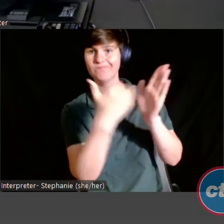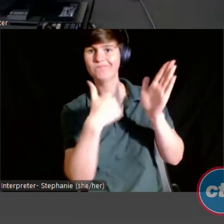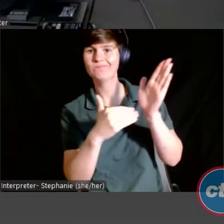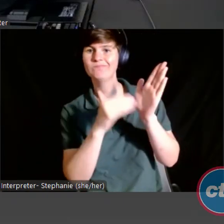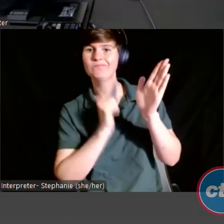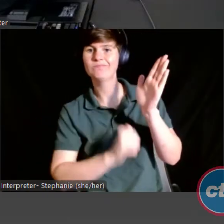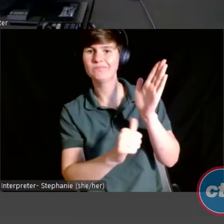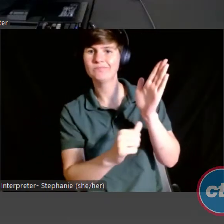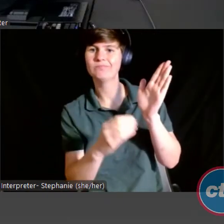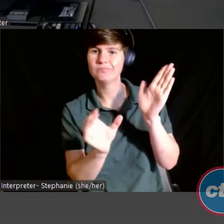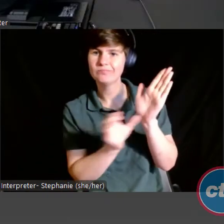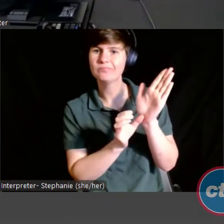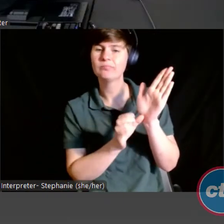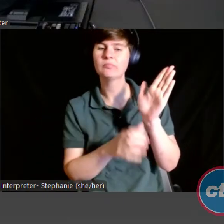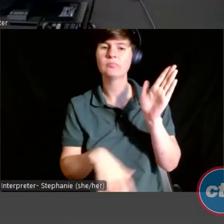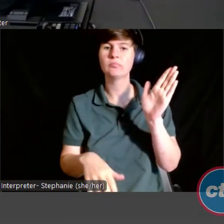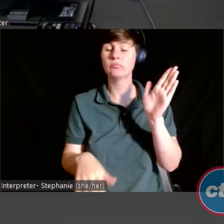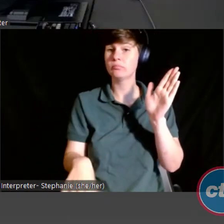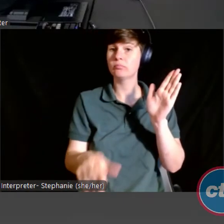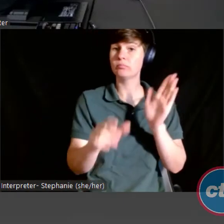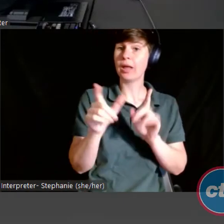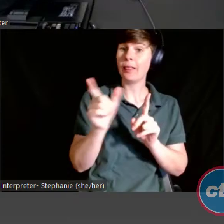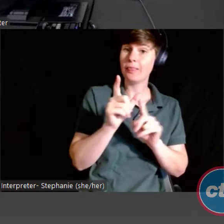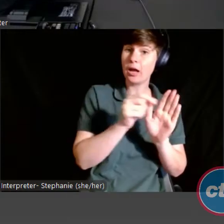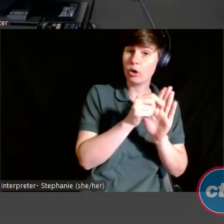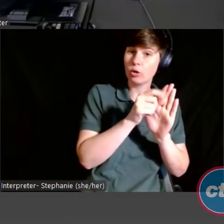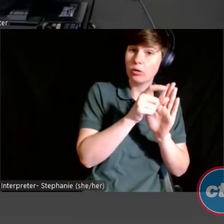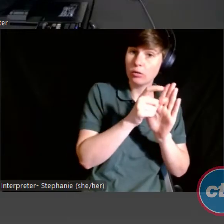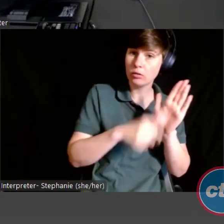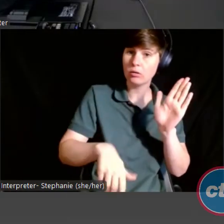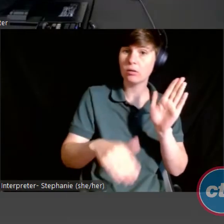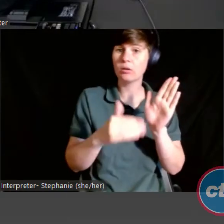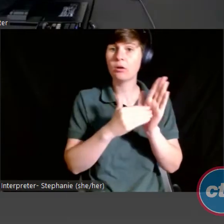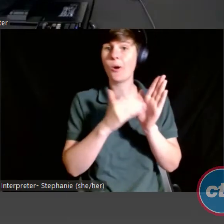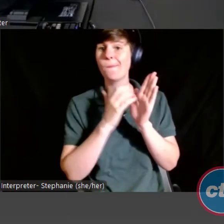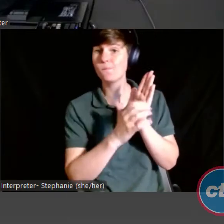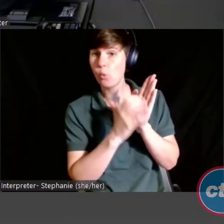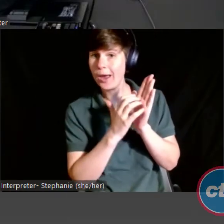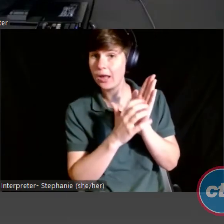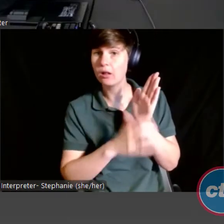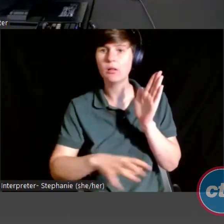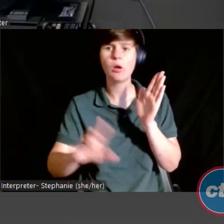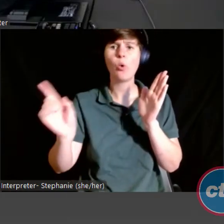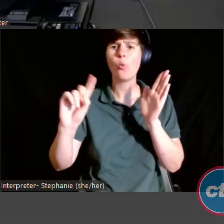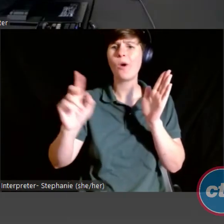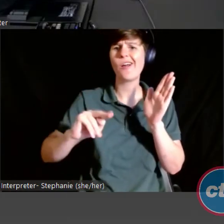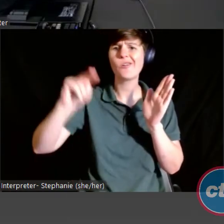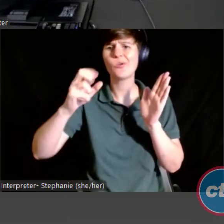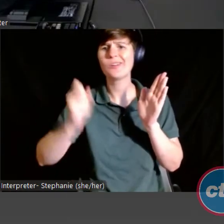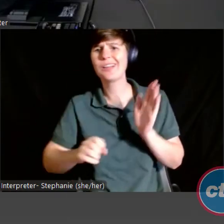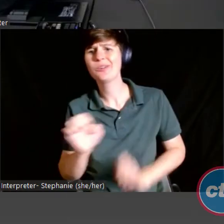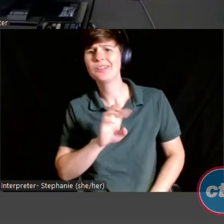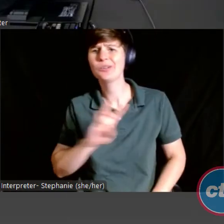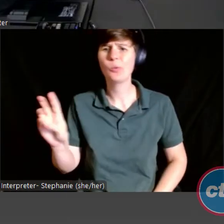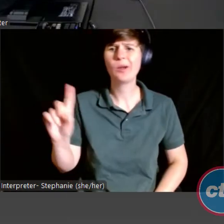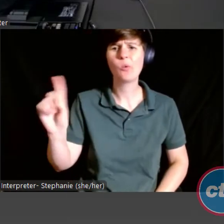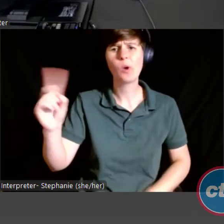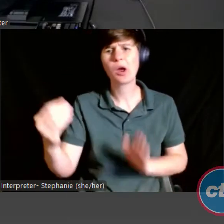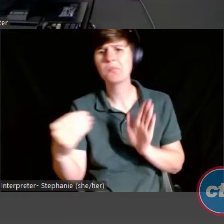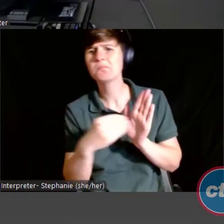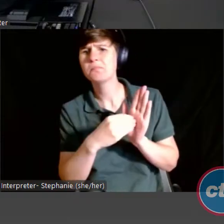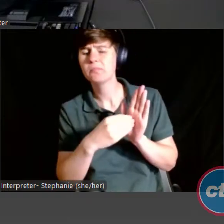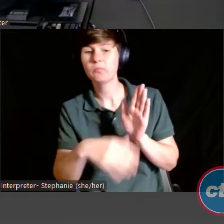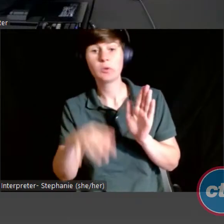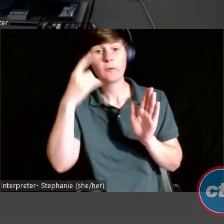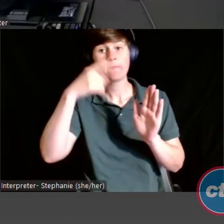both raised lettering and Braille indicating the routes that stop there and the direction of travel. So in this case, in this example,